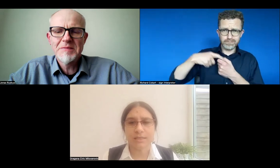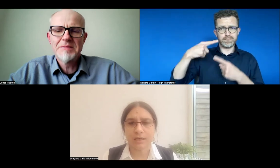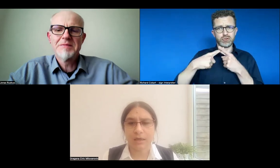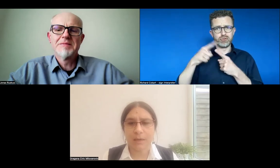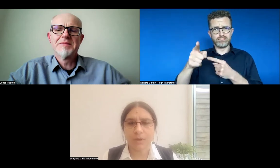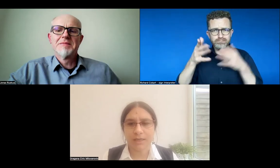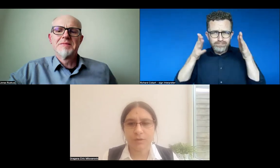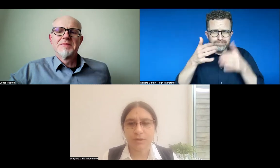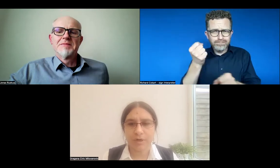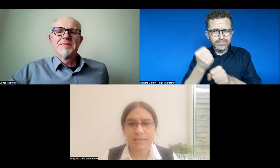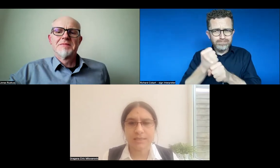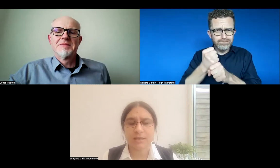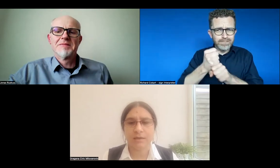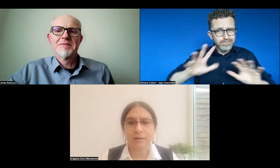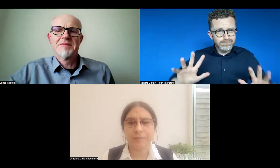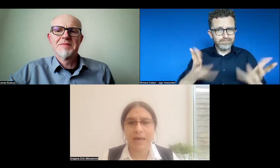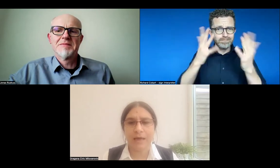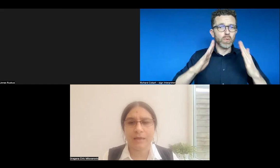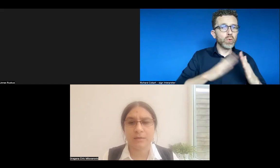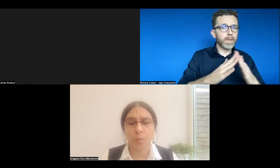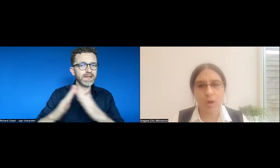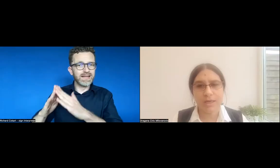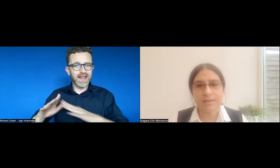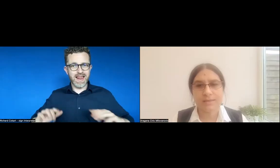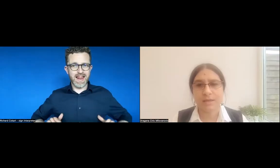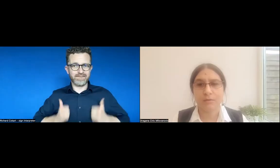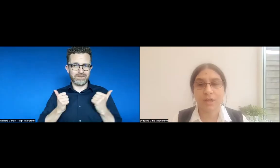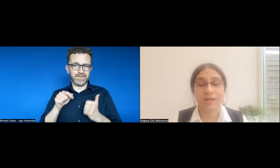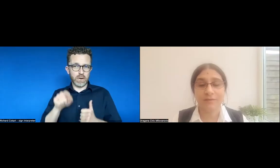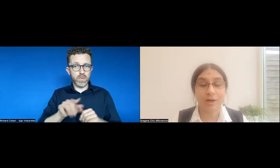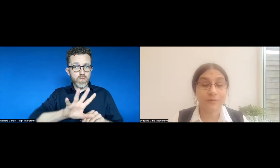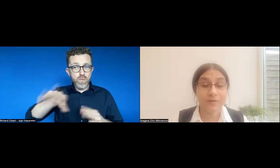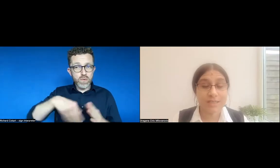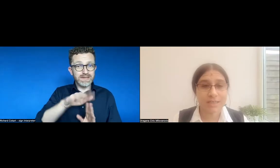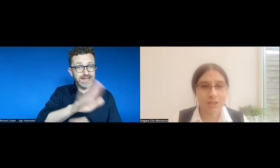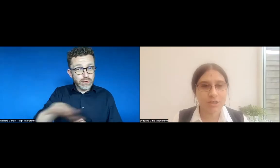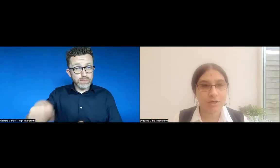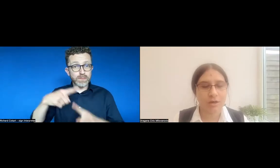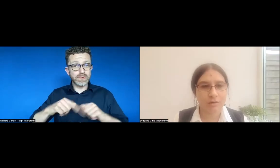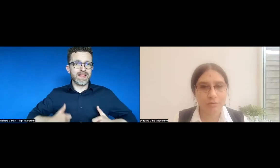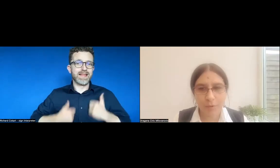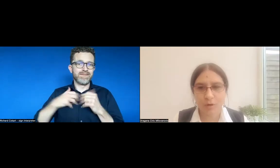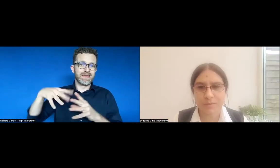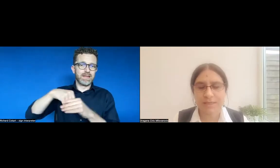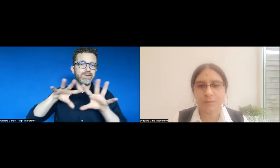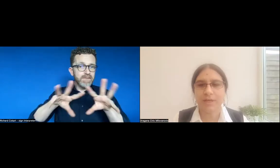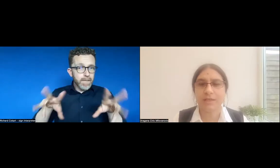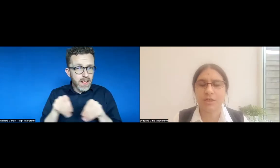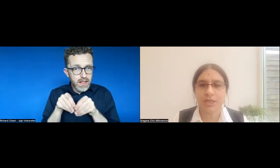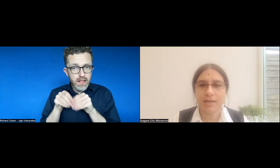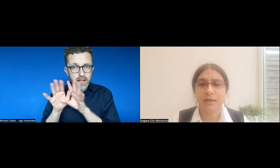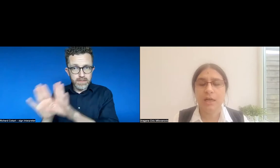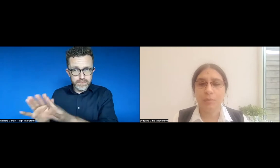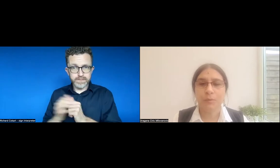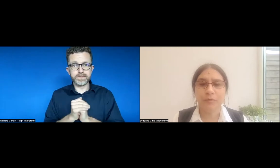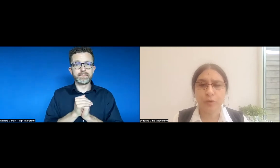that I would like to address, and one is regarding very vivid discussion on group homes that we had in a